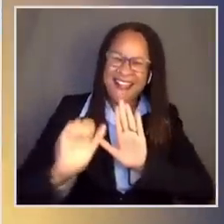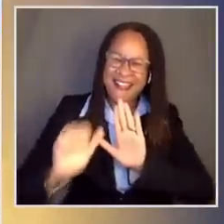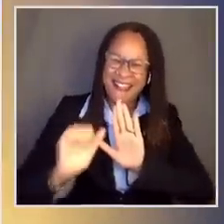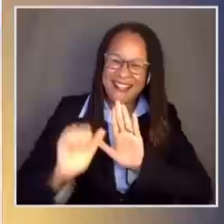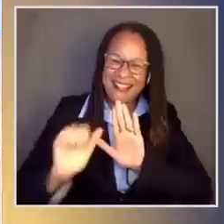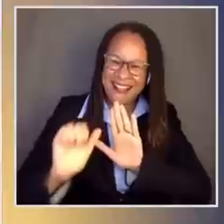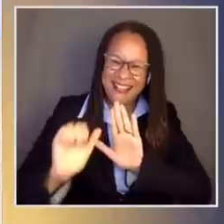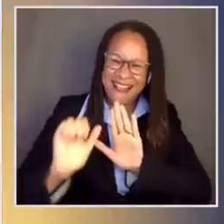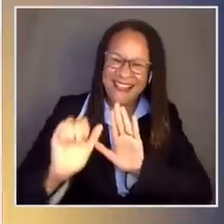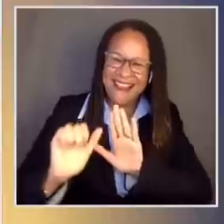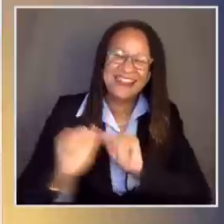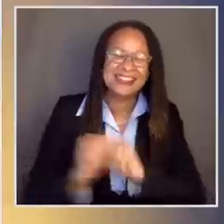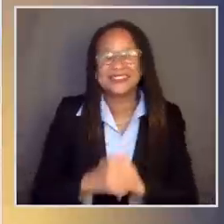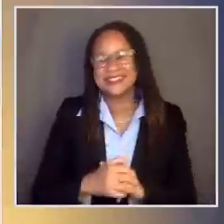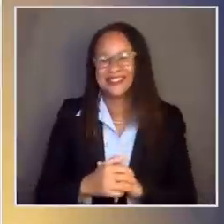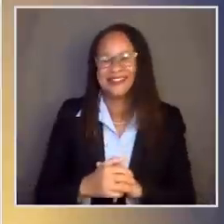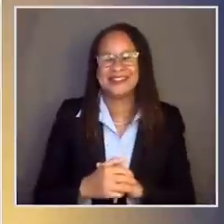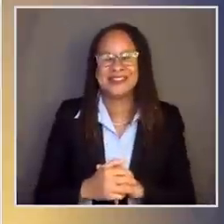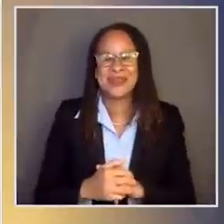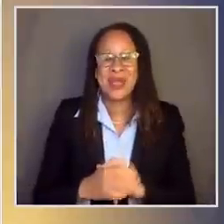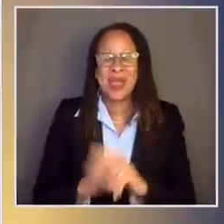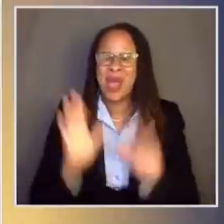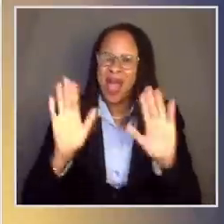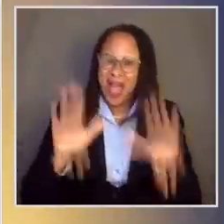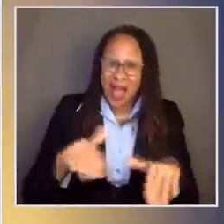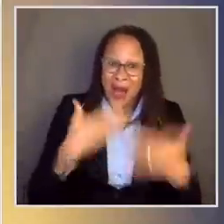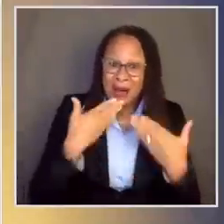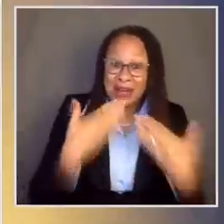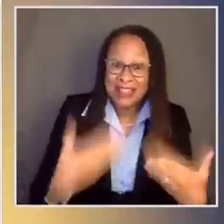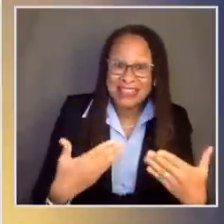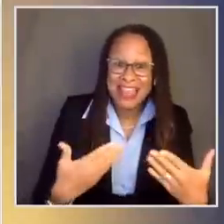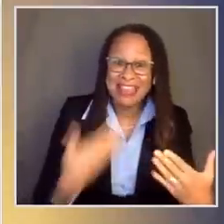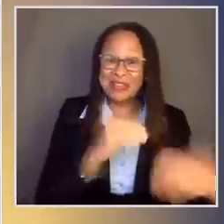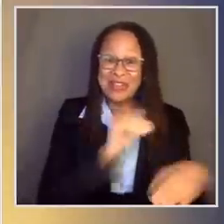So, thank you. Good evening.